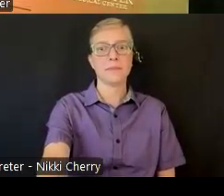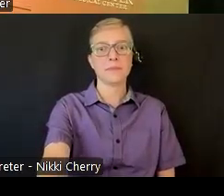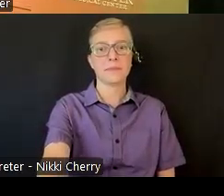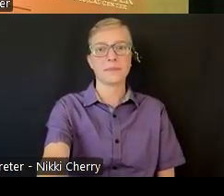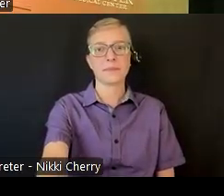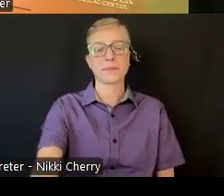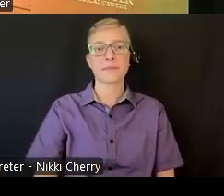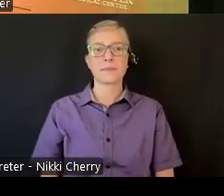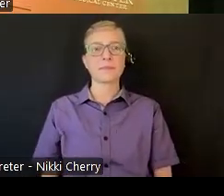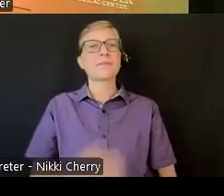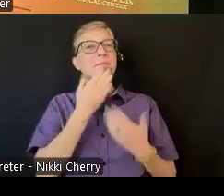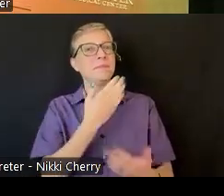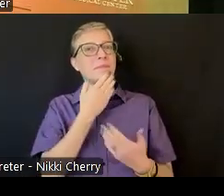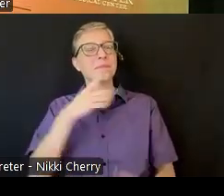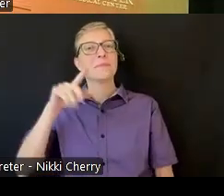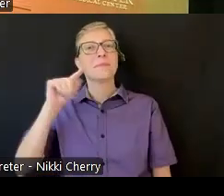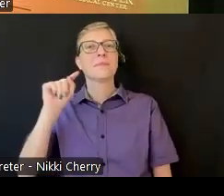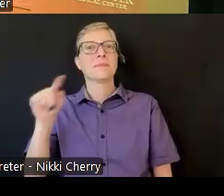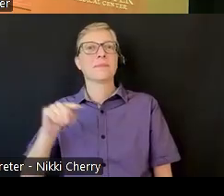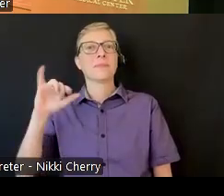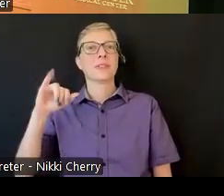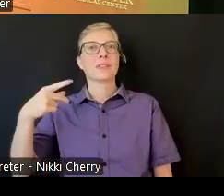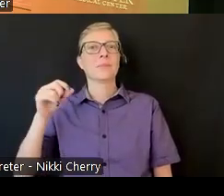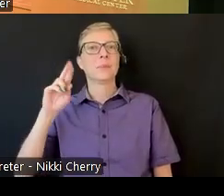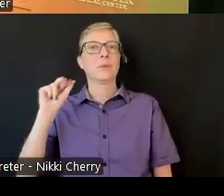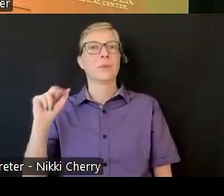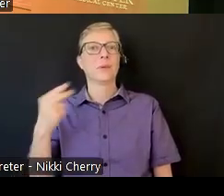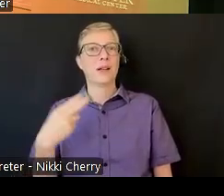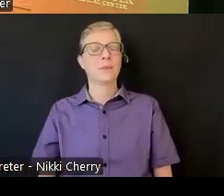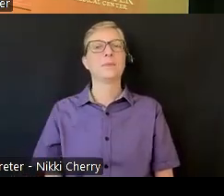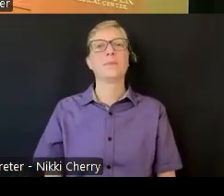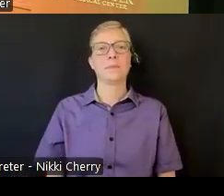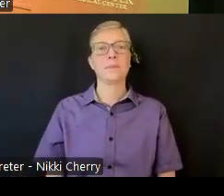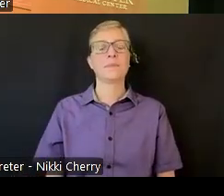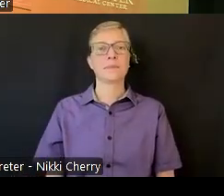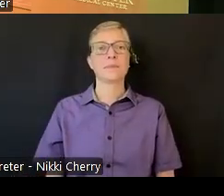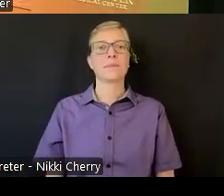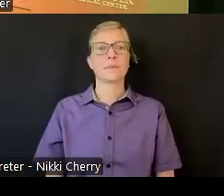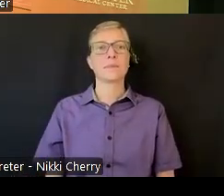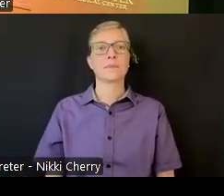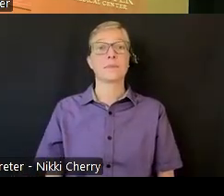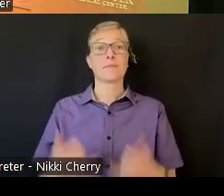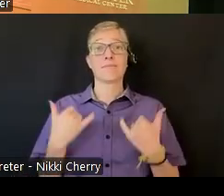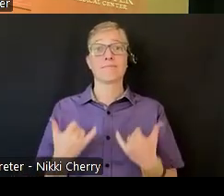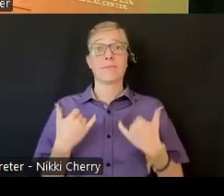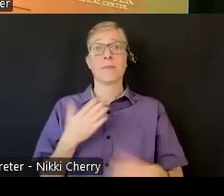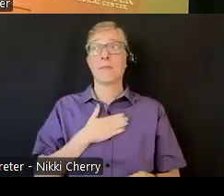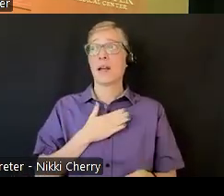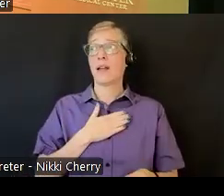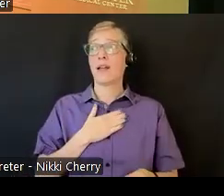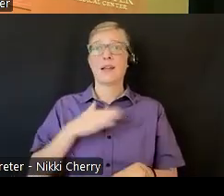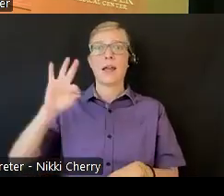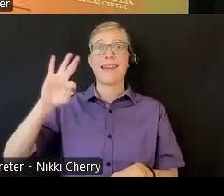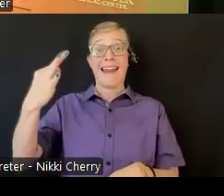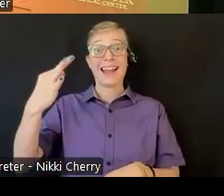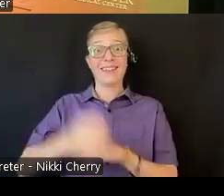Thank you, Chipora. And wow, this is like my 9th year. I hope everybody can